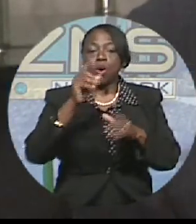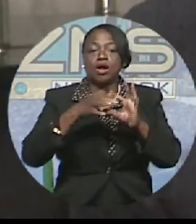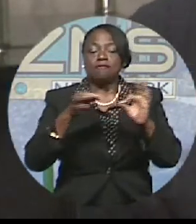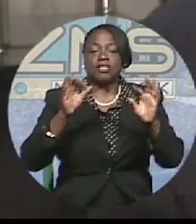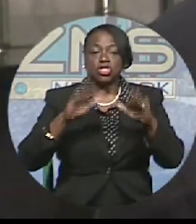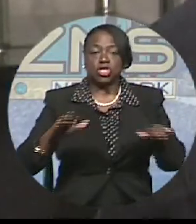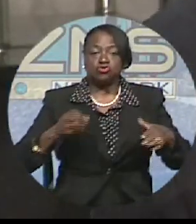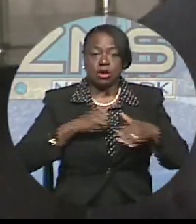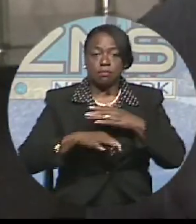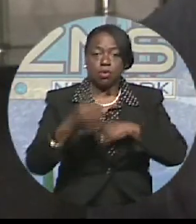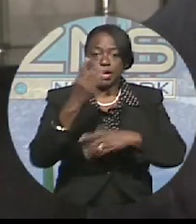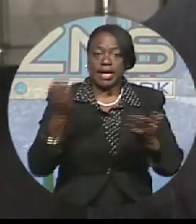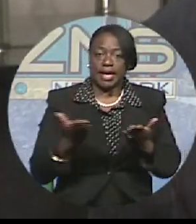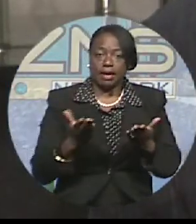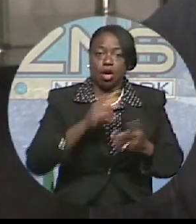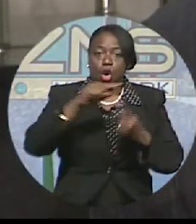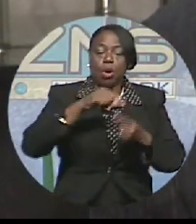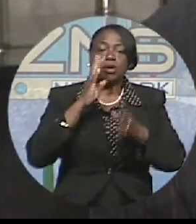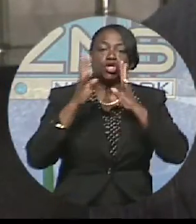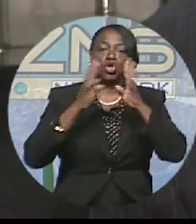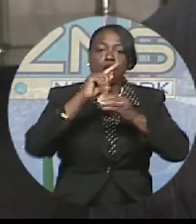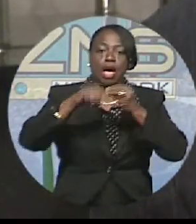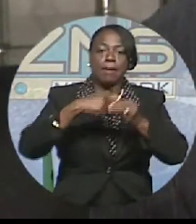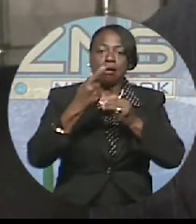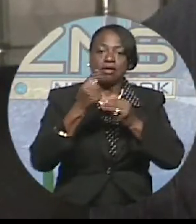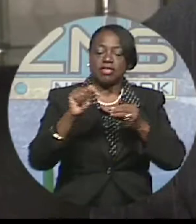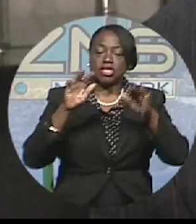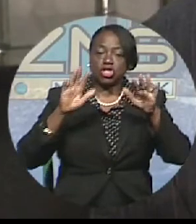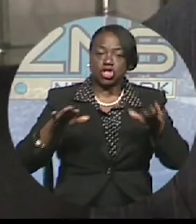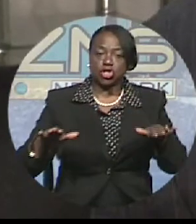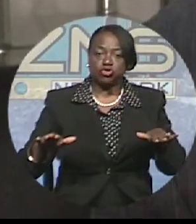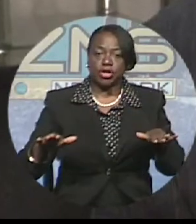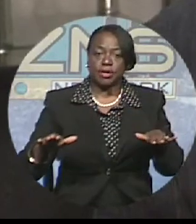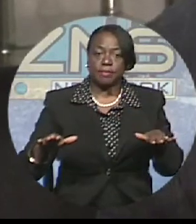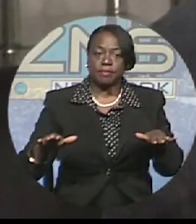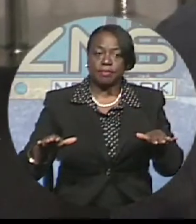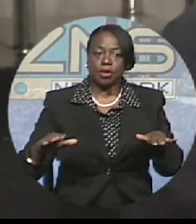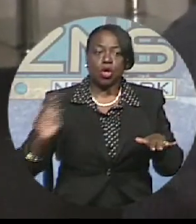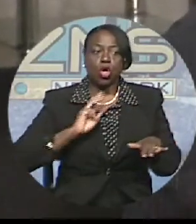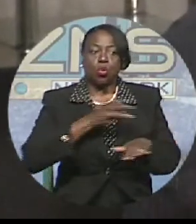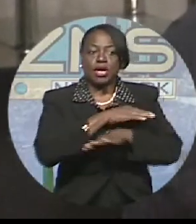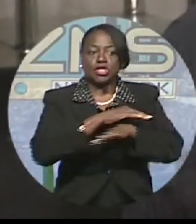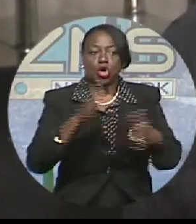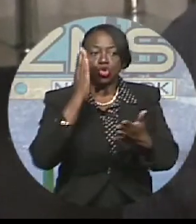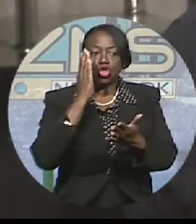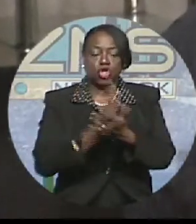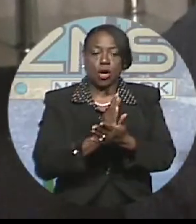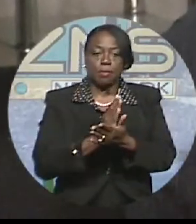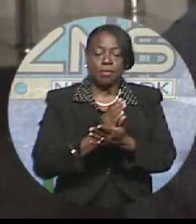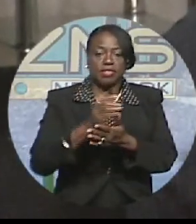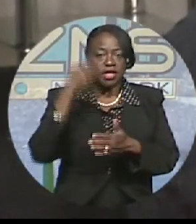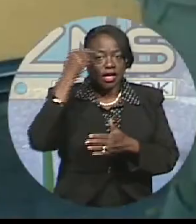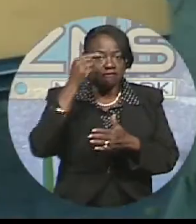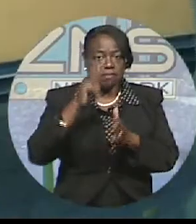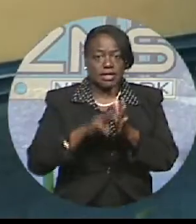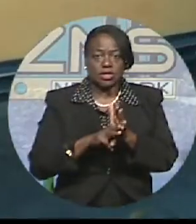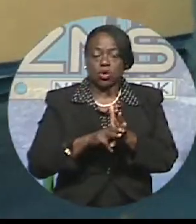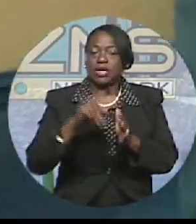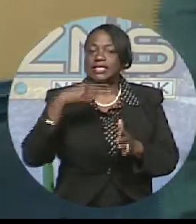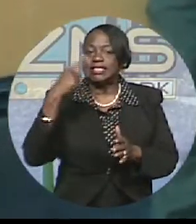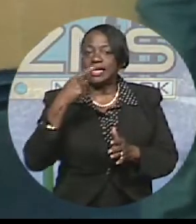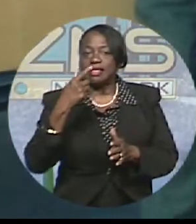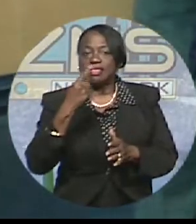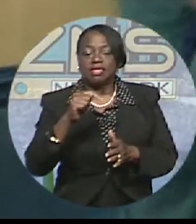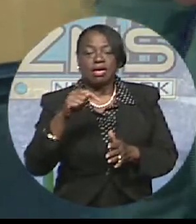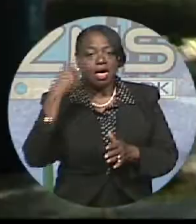because when we talk about the children and we do not stop the government, we cannot tell the government not to pick up